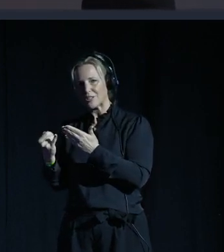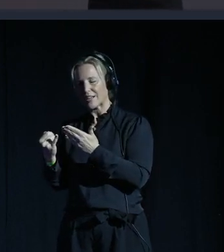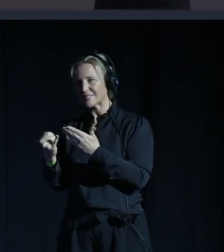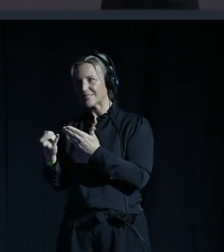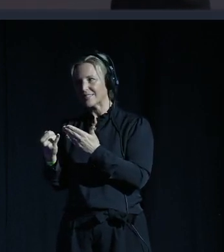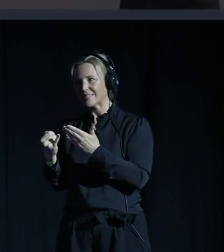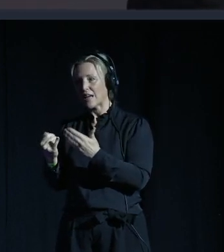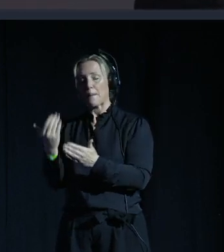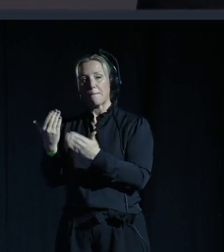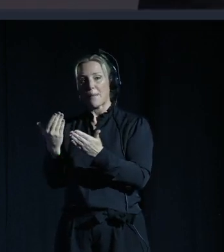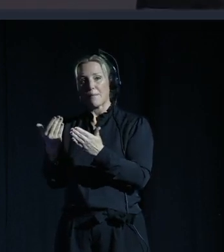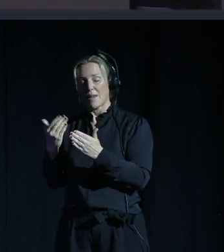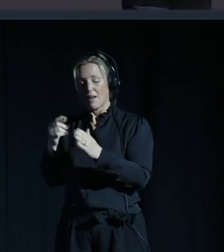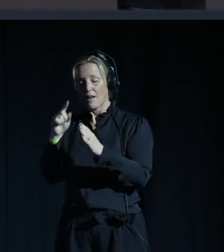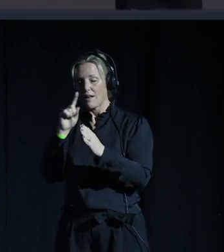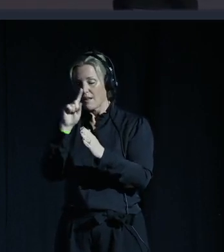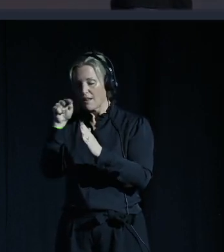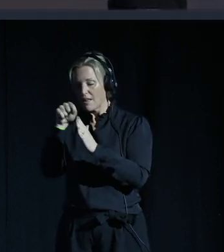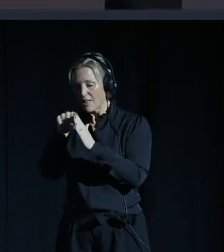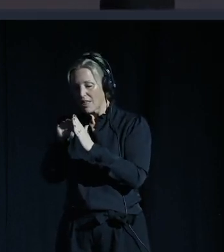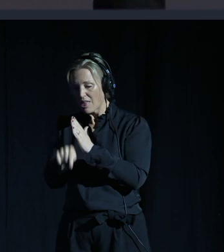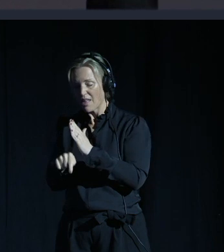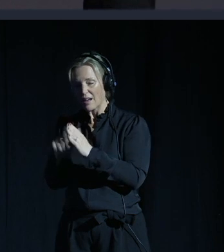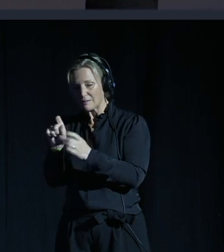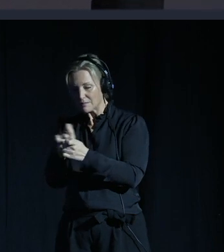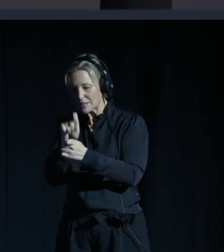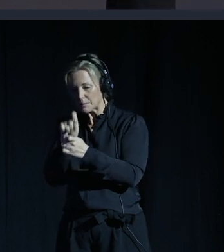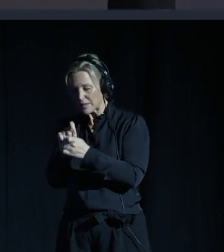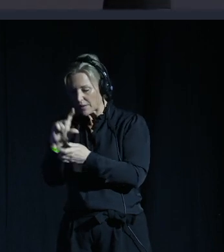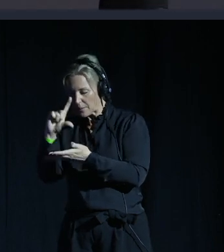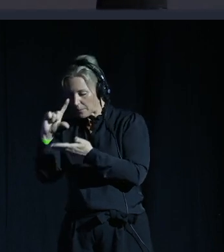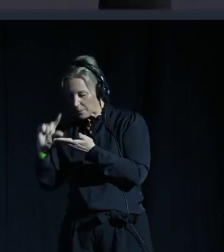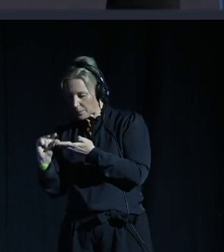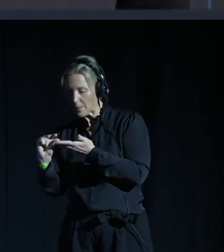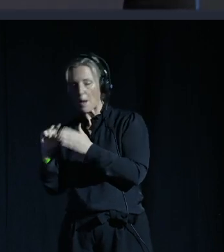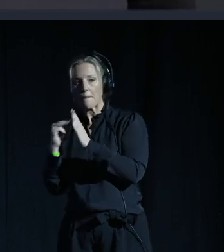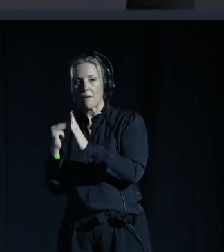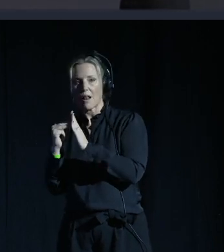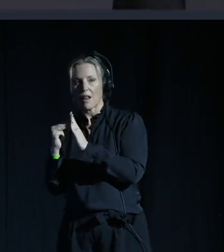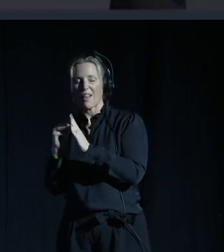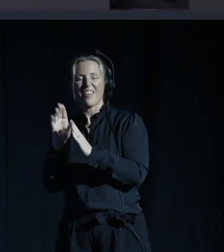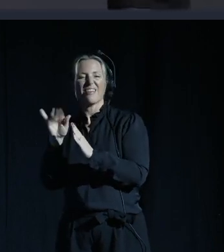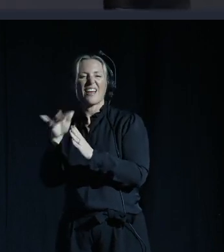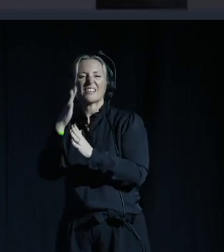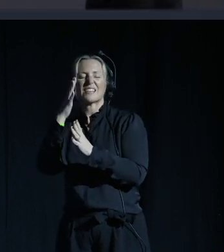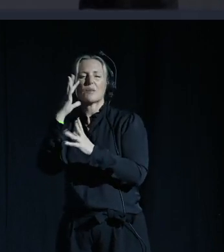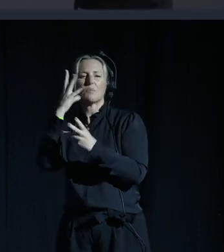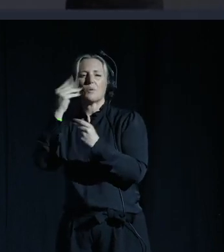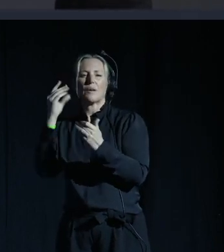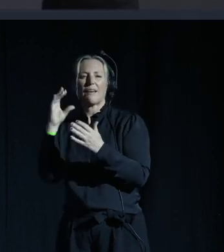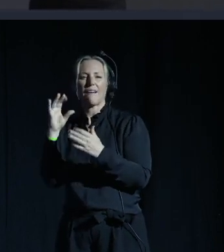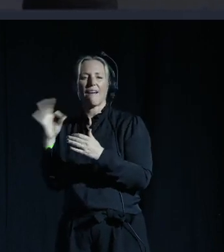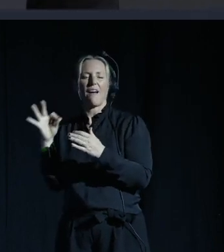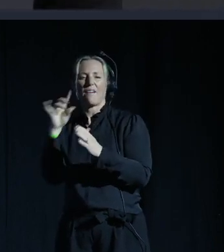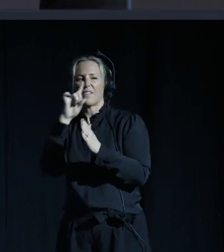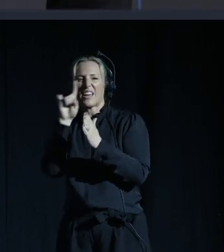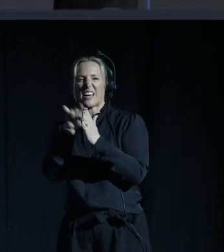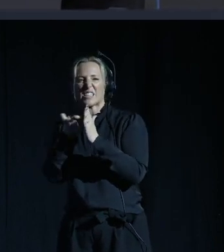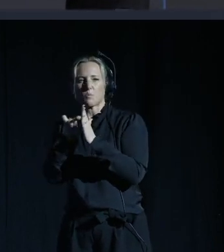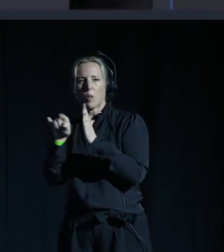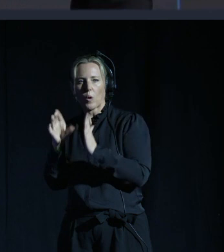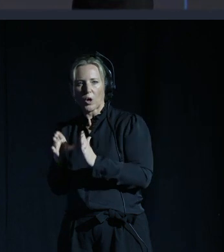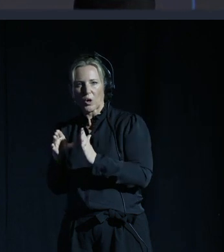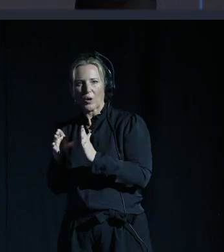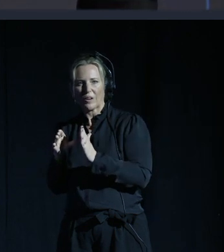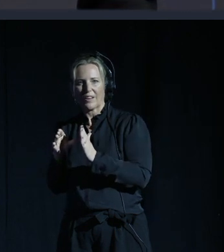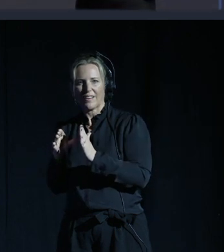maybe you go drill down and look at a specific model. This is the beauty and power of Explorer, and it's what makes me so excited